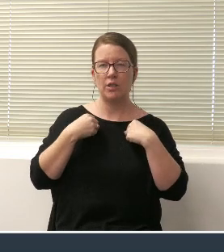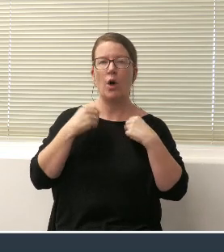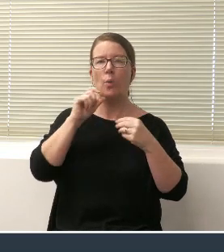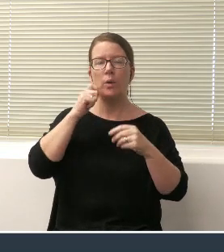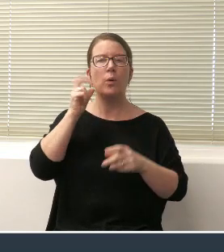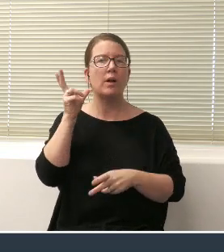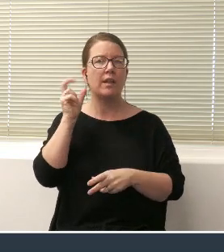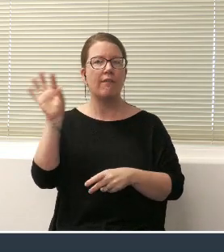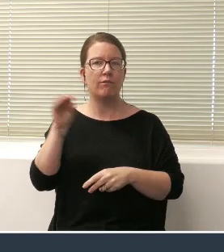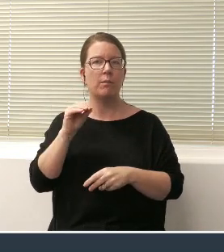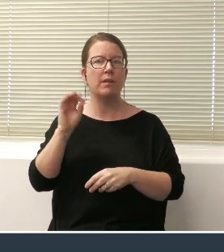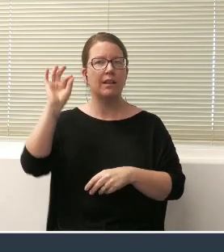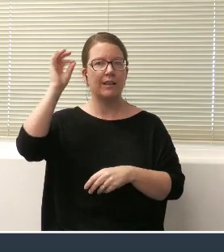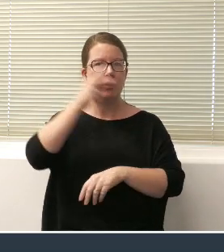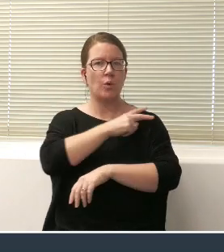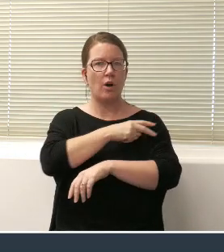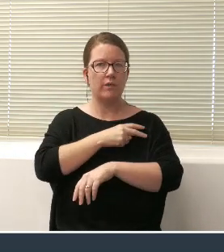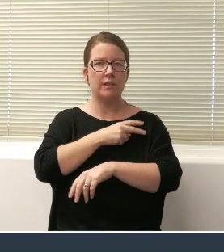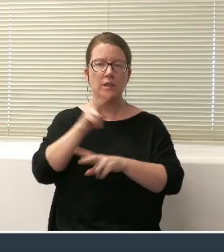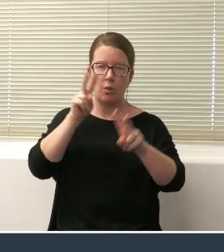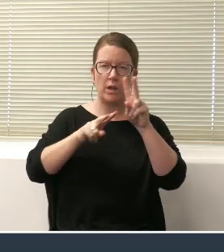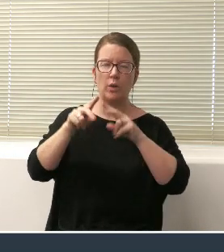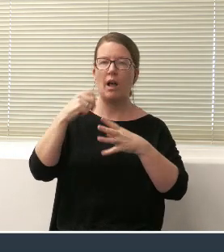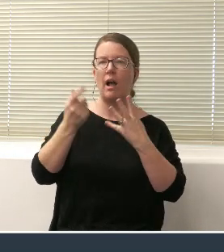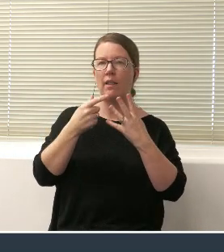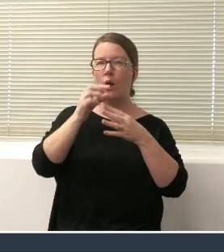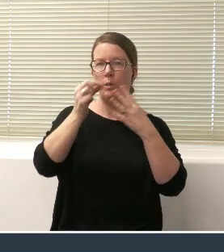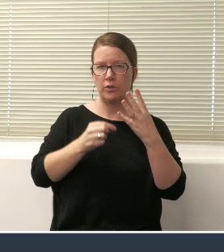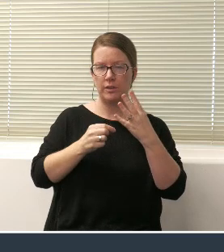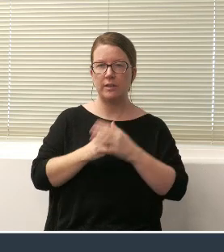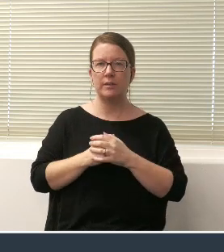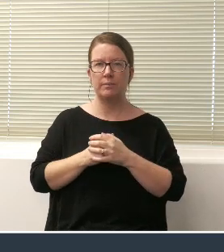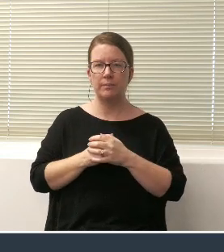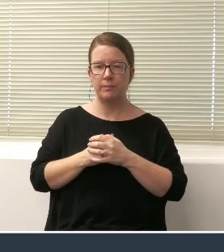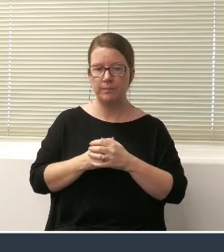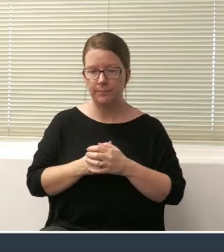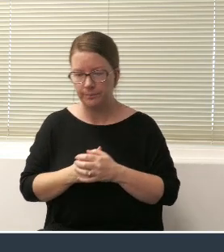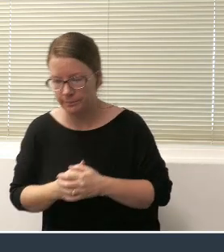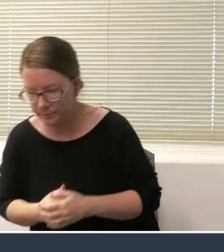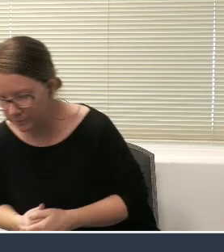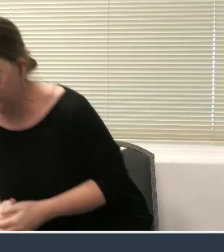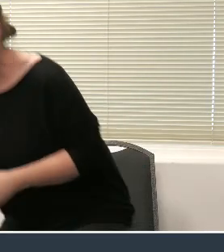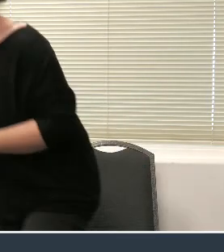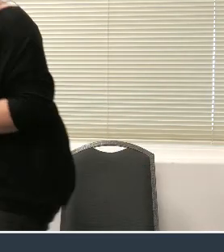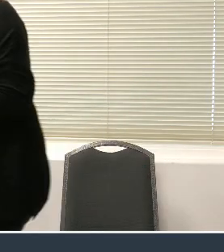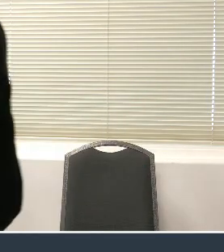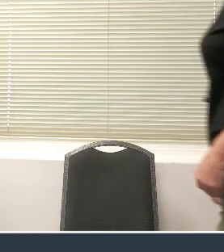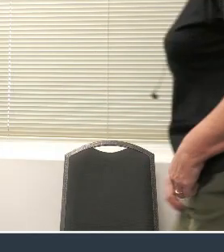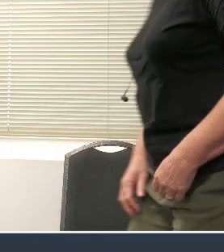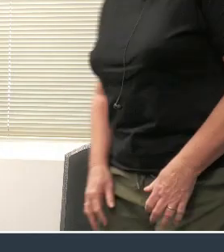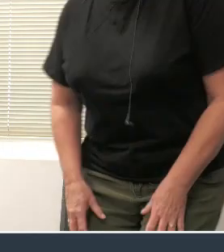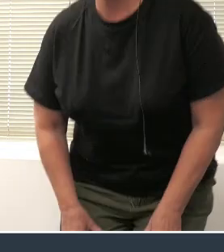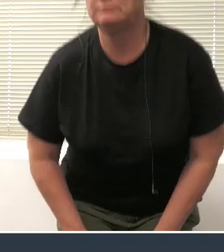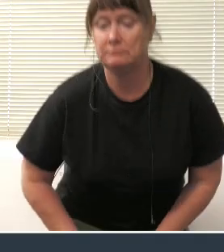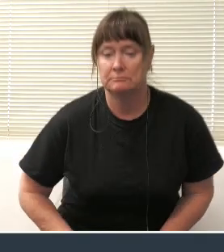officers as soon as they establish that, so that we can then look at other options. Brilliant. Through the Mayor, can I just say that, since